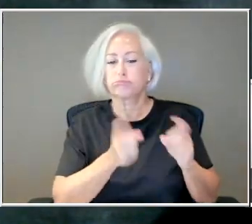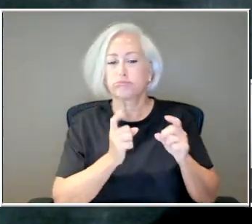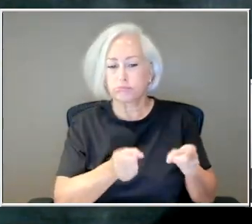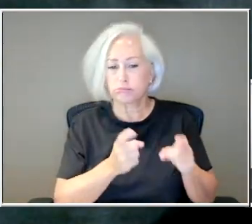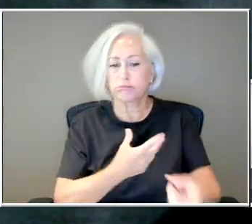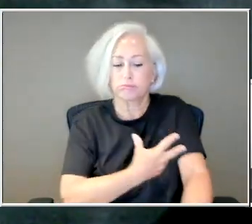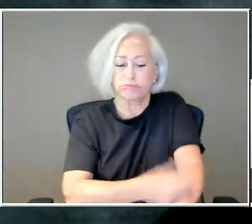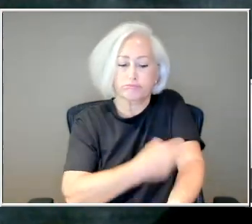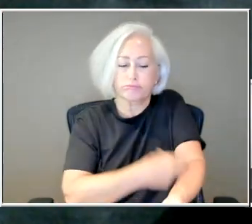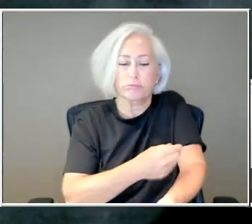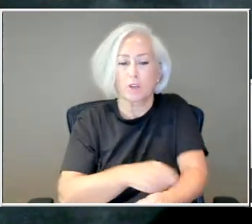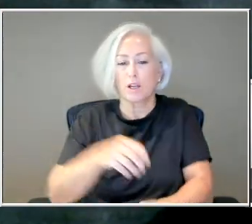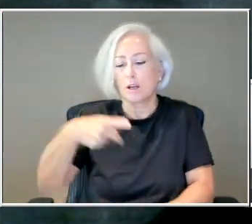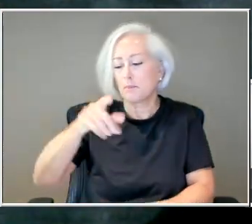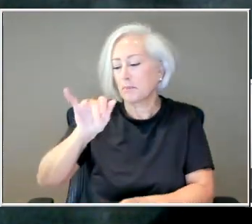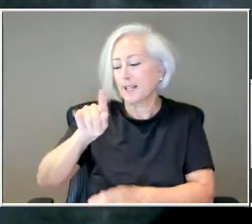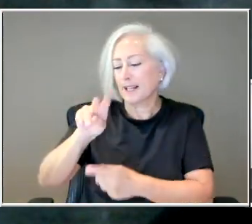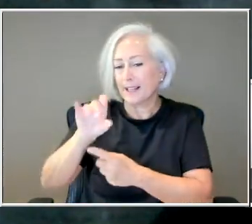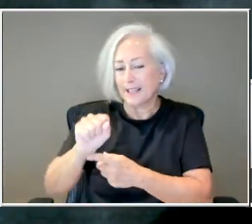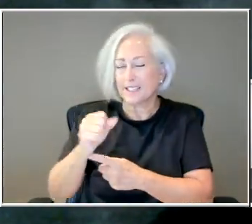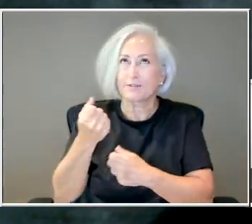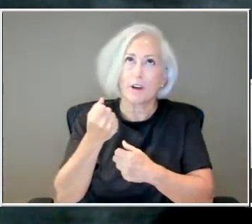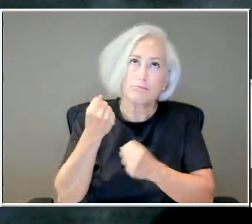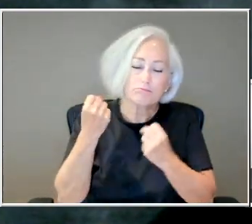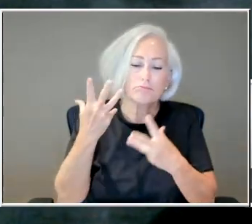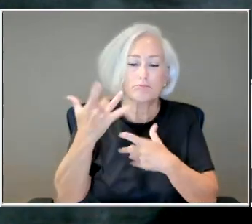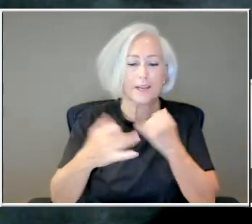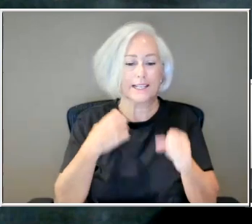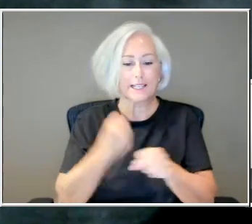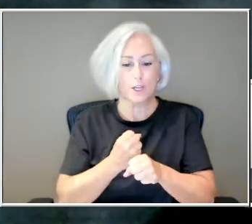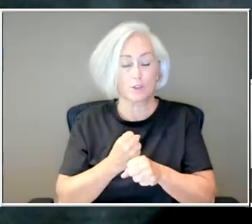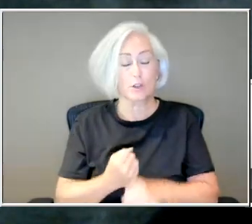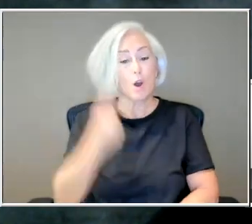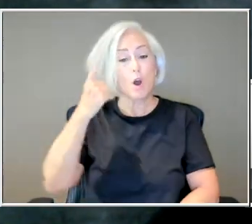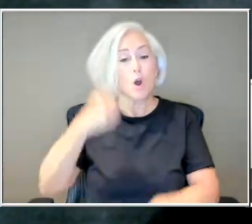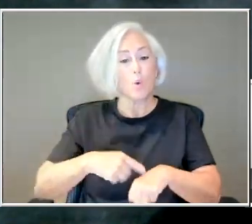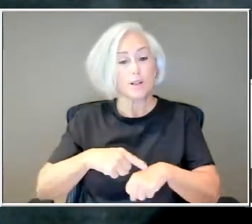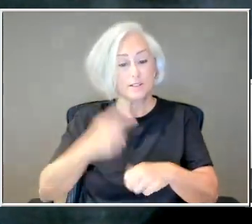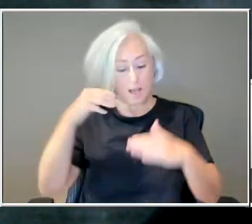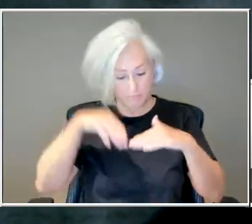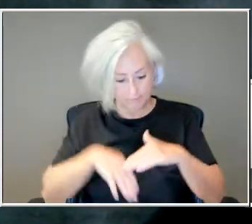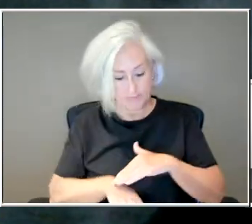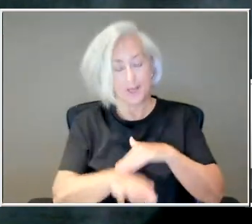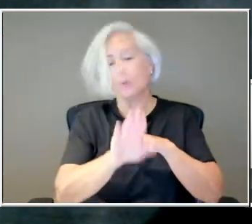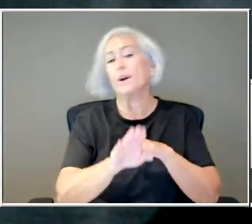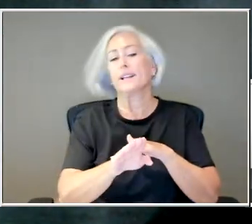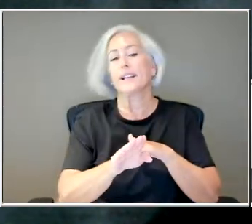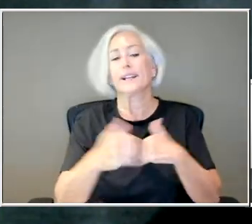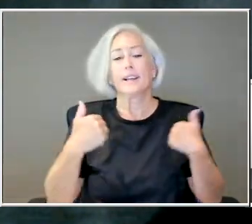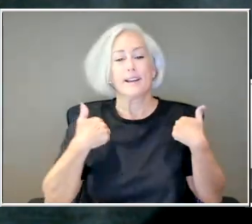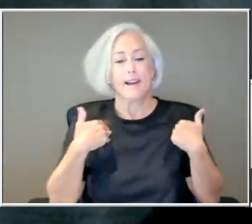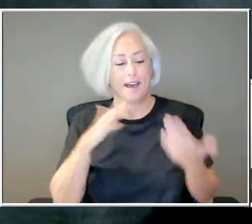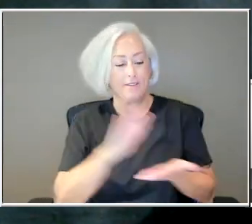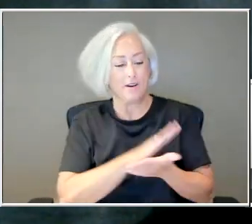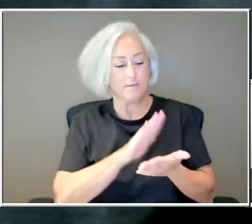And when I was going into one of my donations, they had a flyer at Canadian Blood Services here called